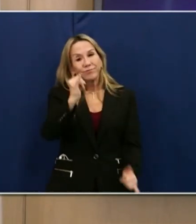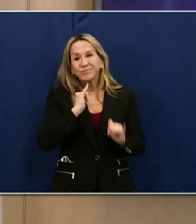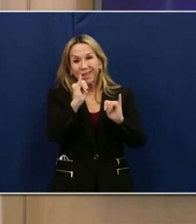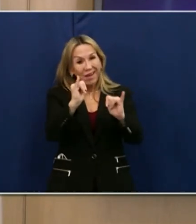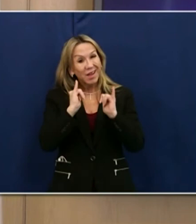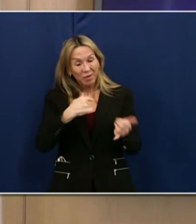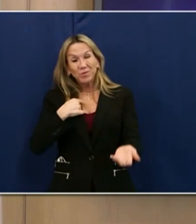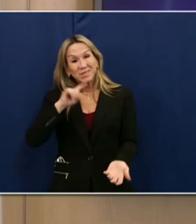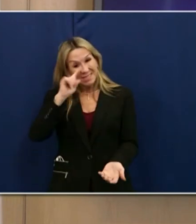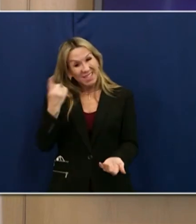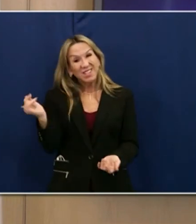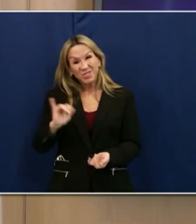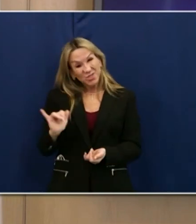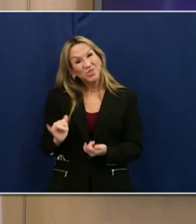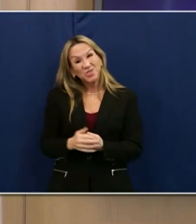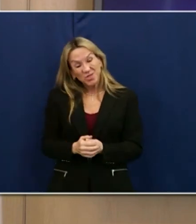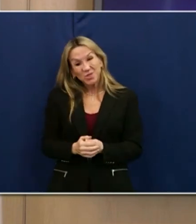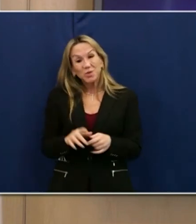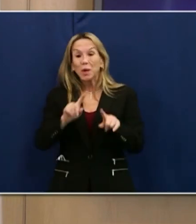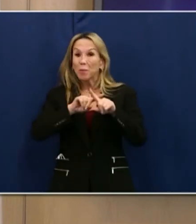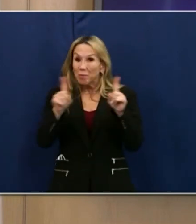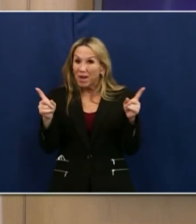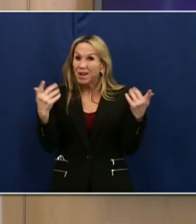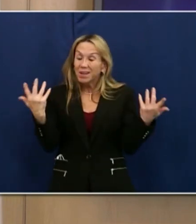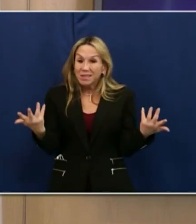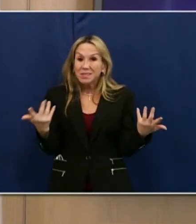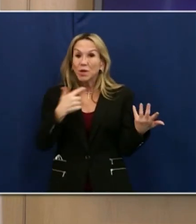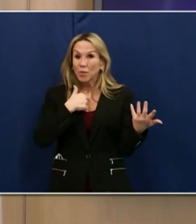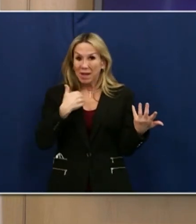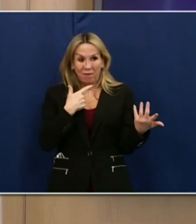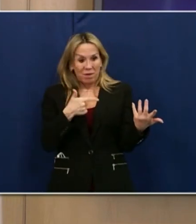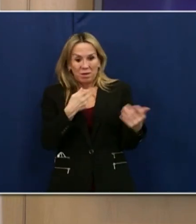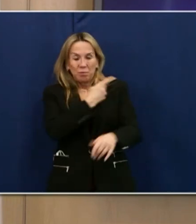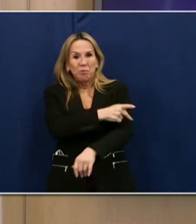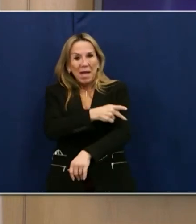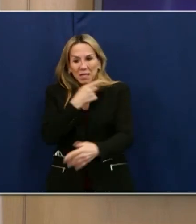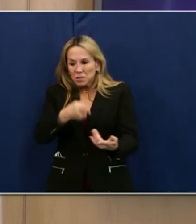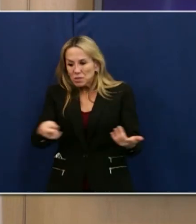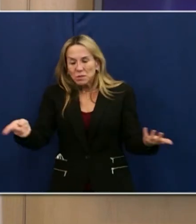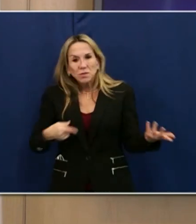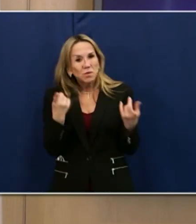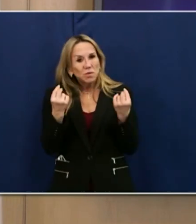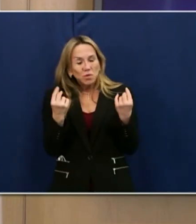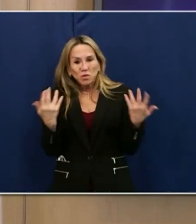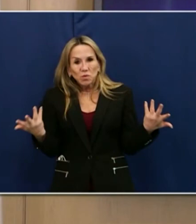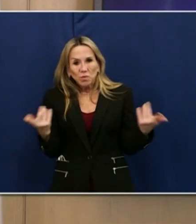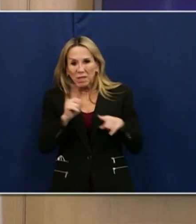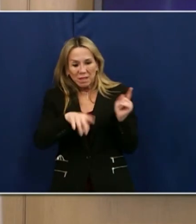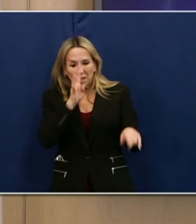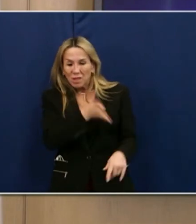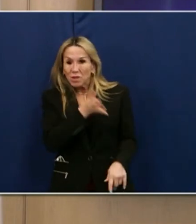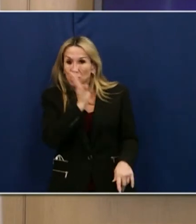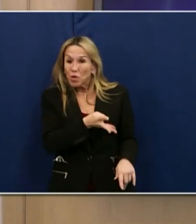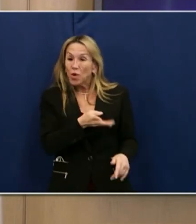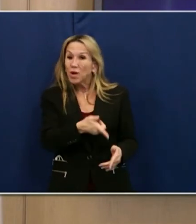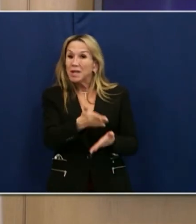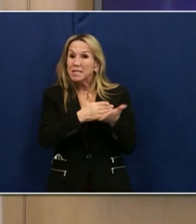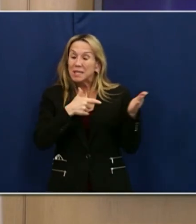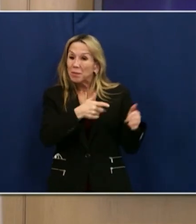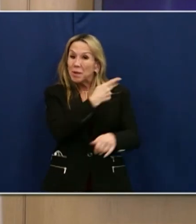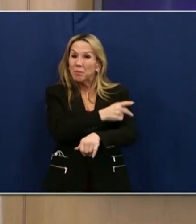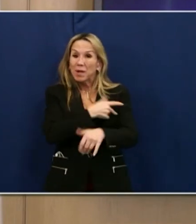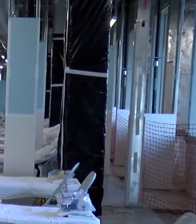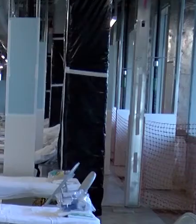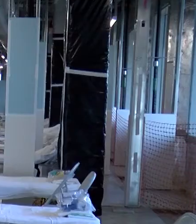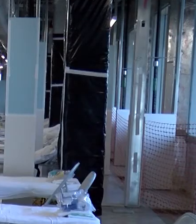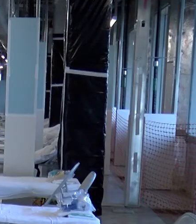too. But we're the ones that end up getting those patients that are desperately trying to catch their breath, that end up on